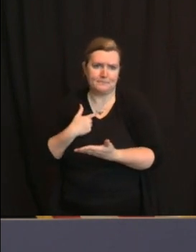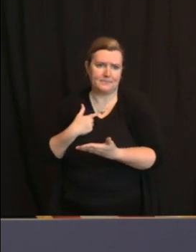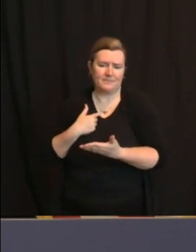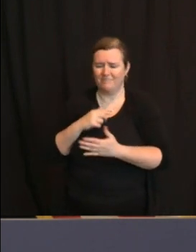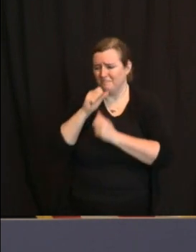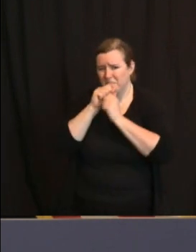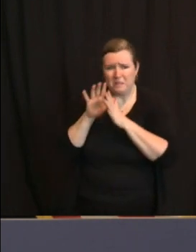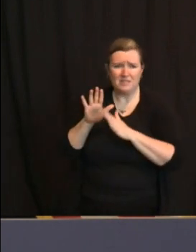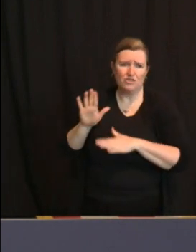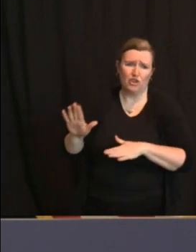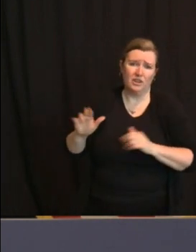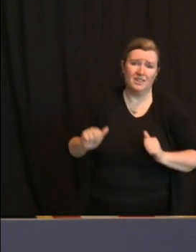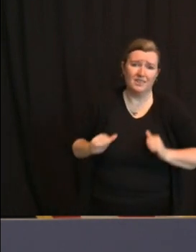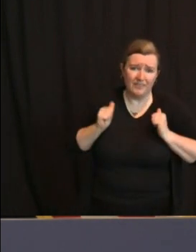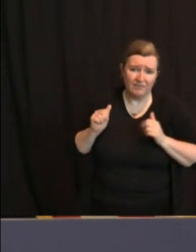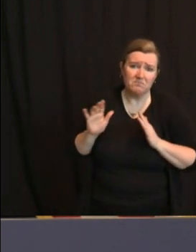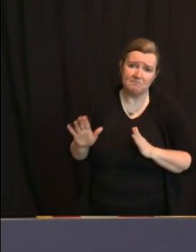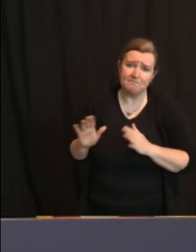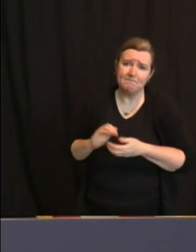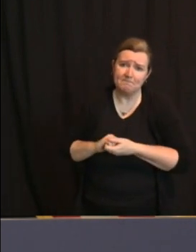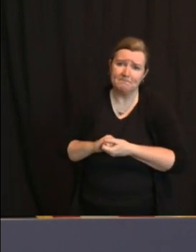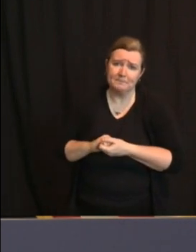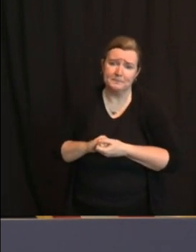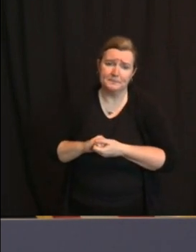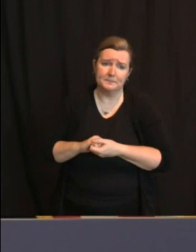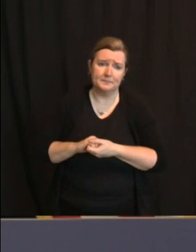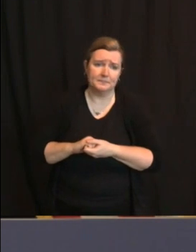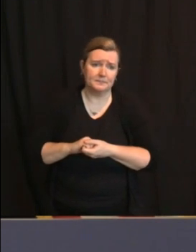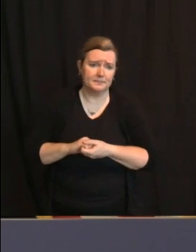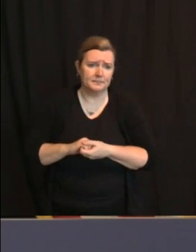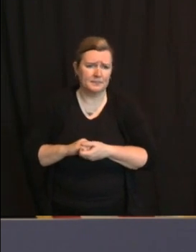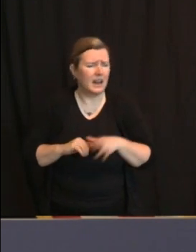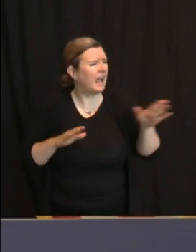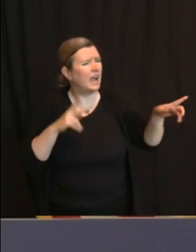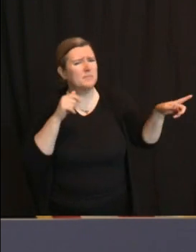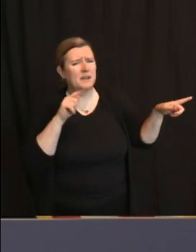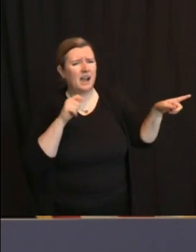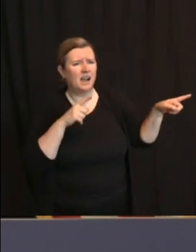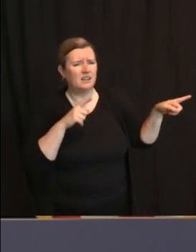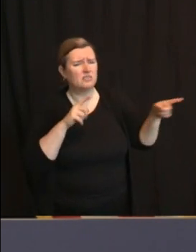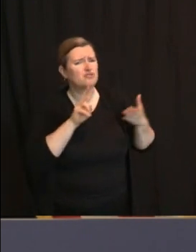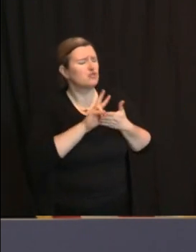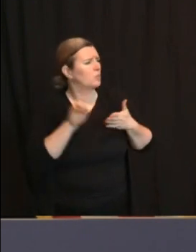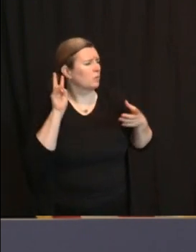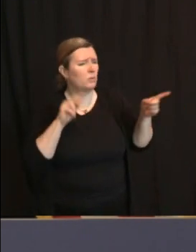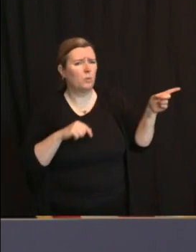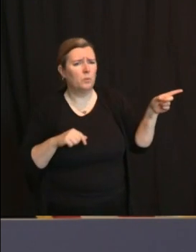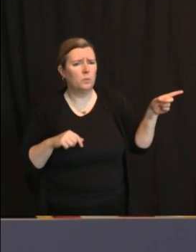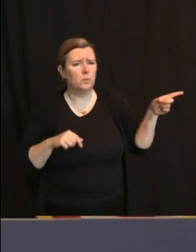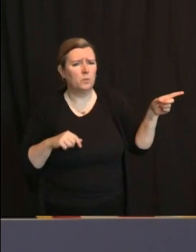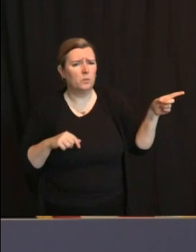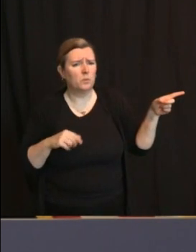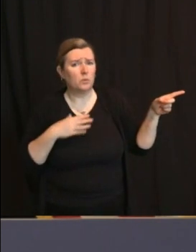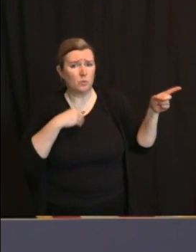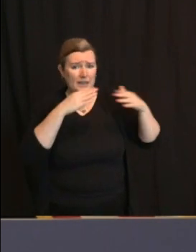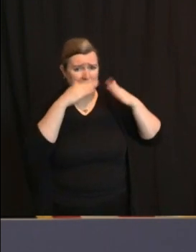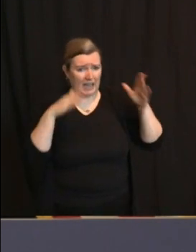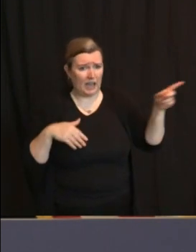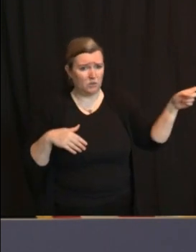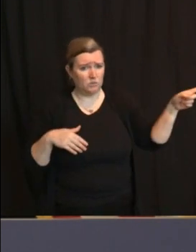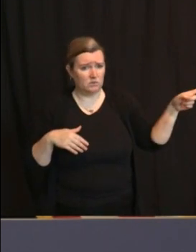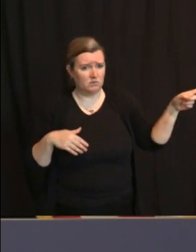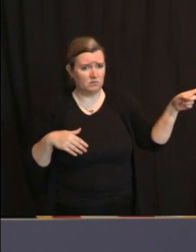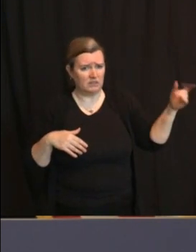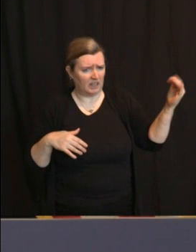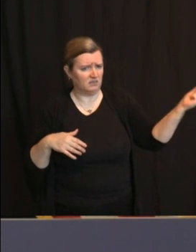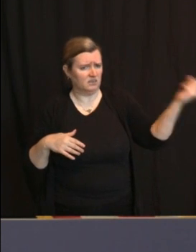life. Pat, I mentioned, I think 2 weeks ago that in particular the White House is sending in a whole other wave